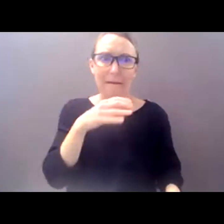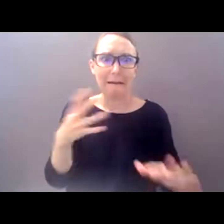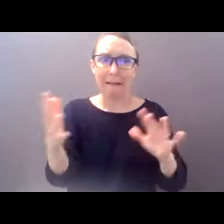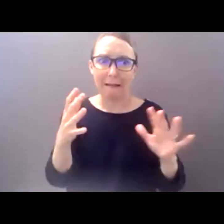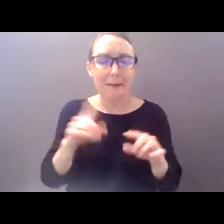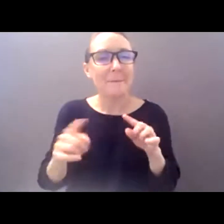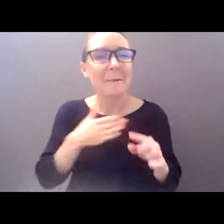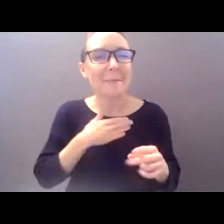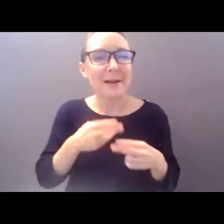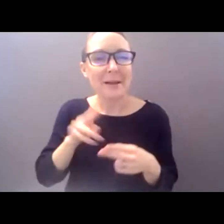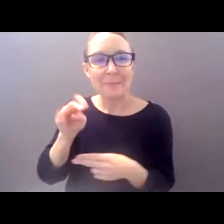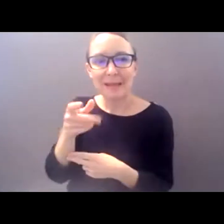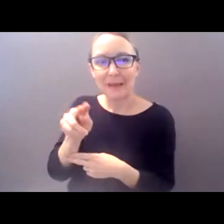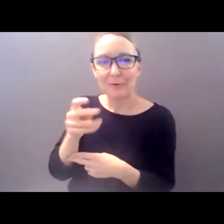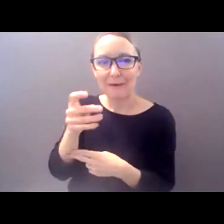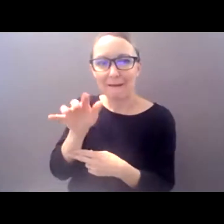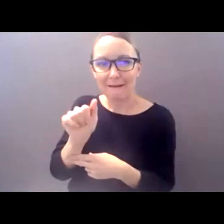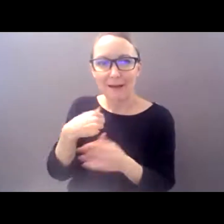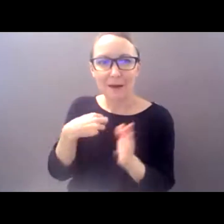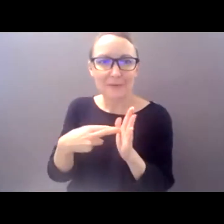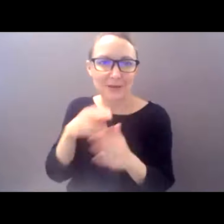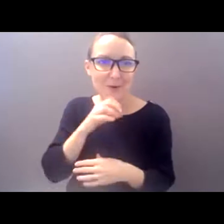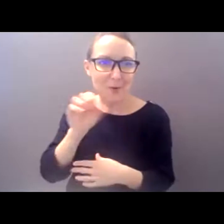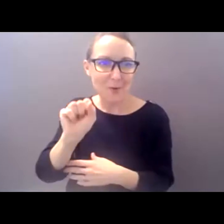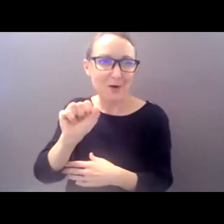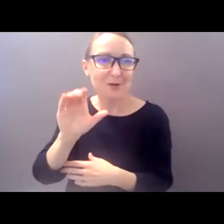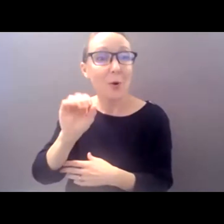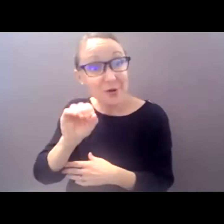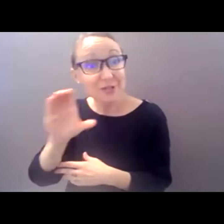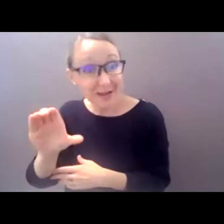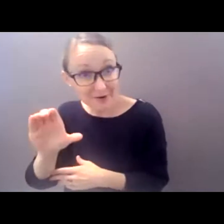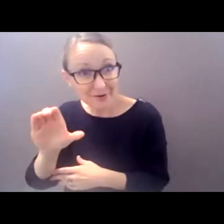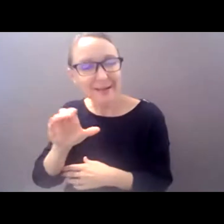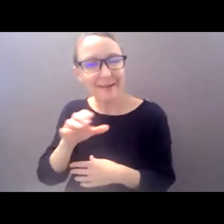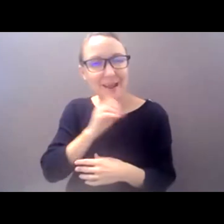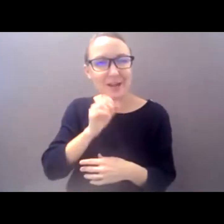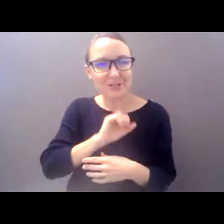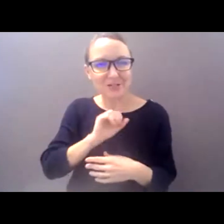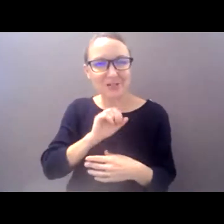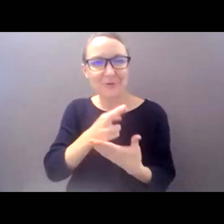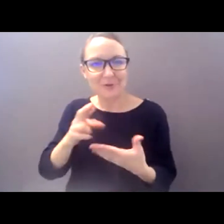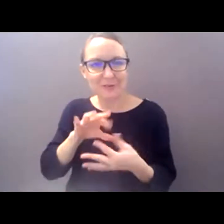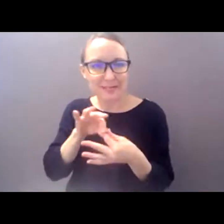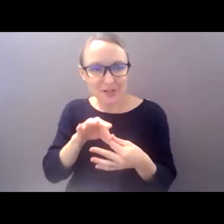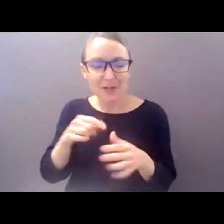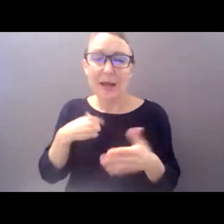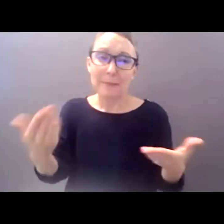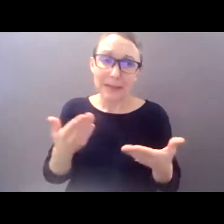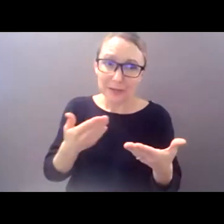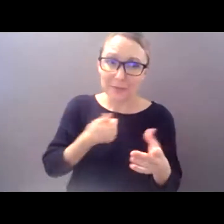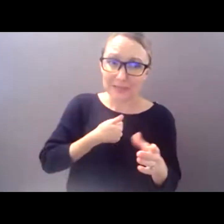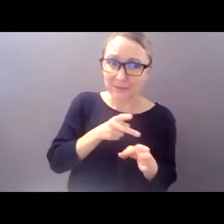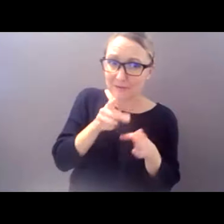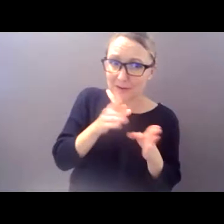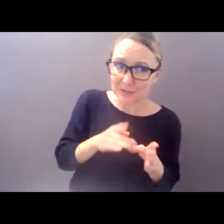is Megan Granata. I represent the Orange County Aging and Disability Resource Connection. I'm here as a professional, but I want to make a